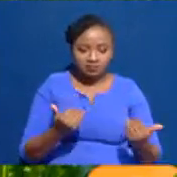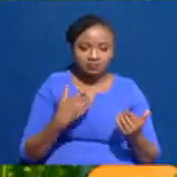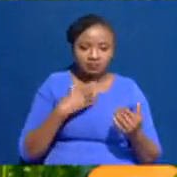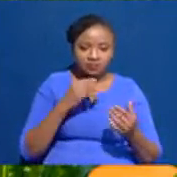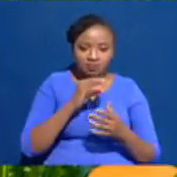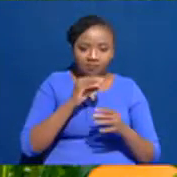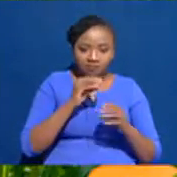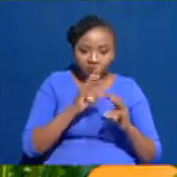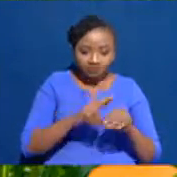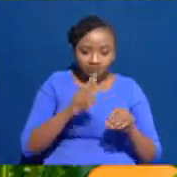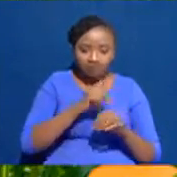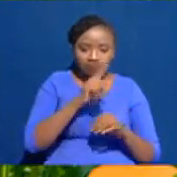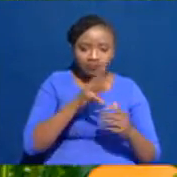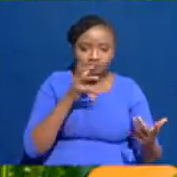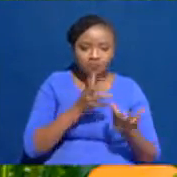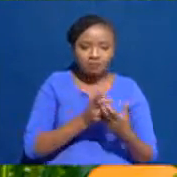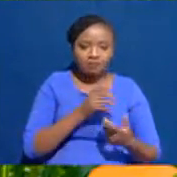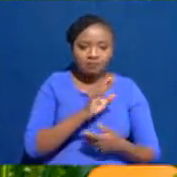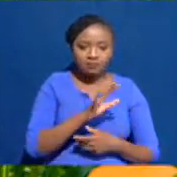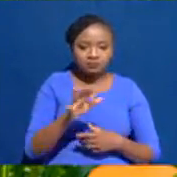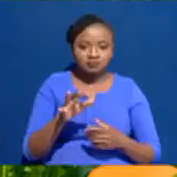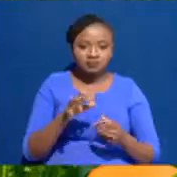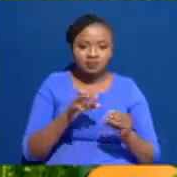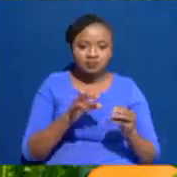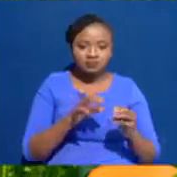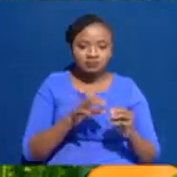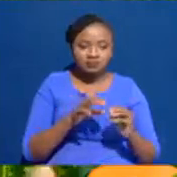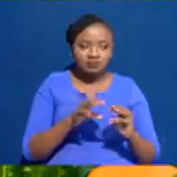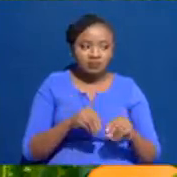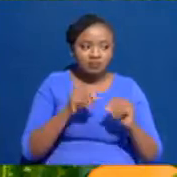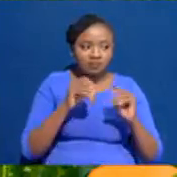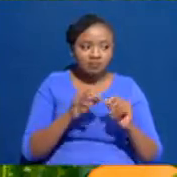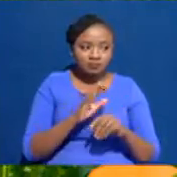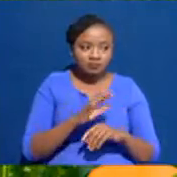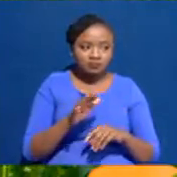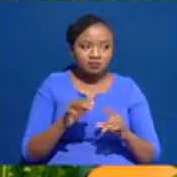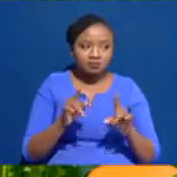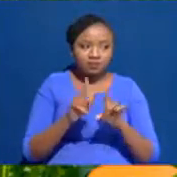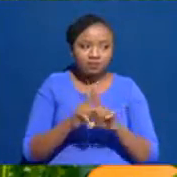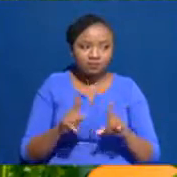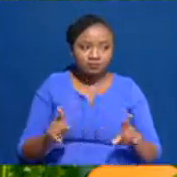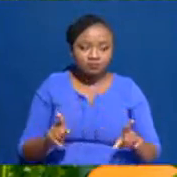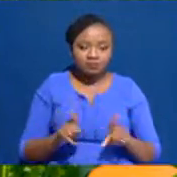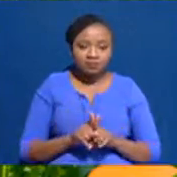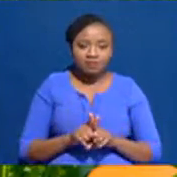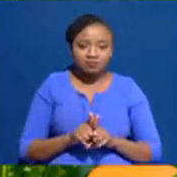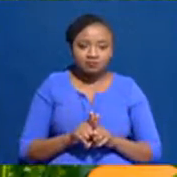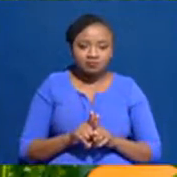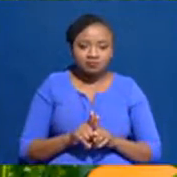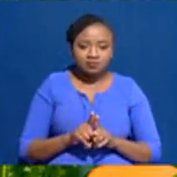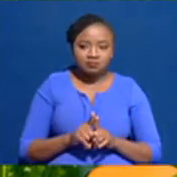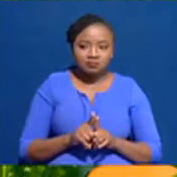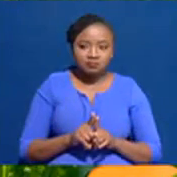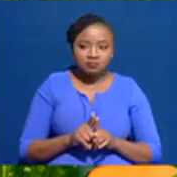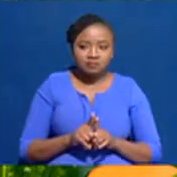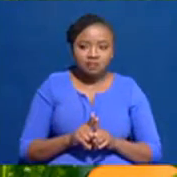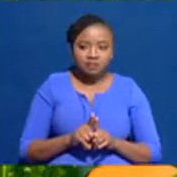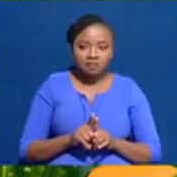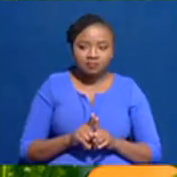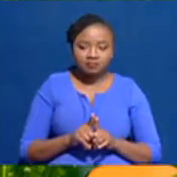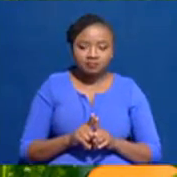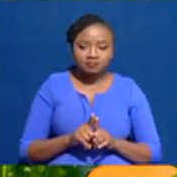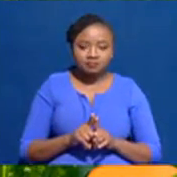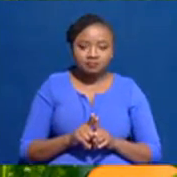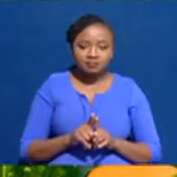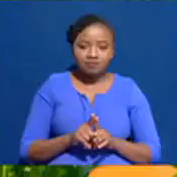the soils and the climates of this region. So that is why you can see they're producing very well. And as well, the time